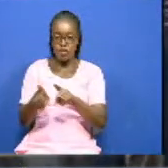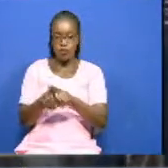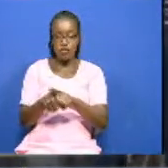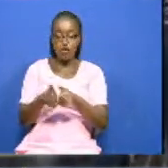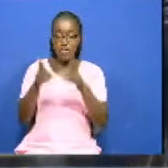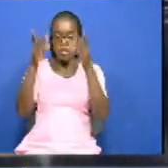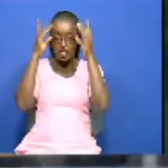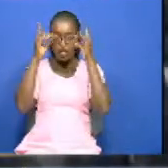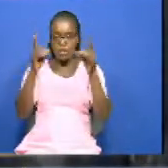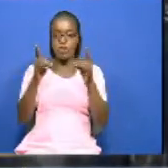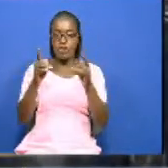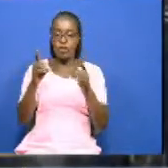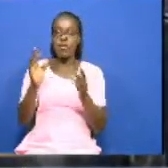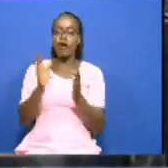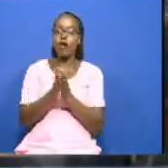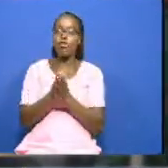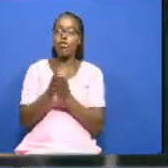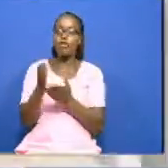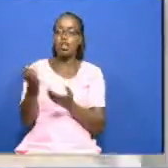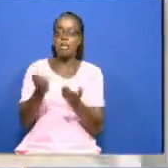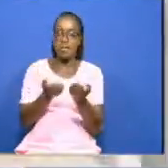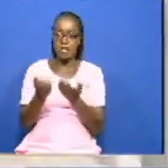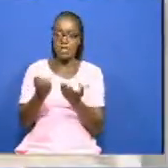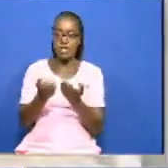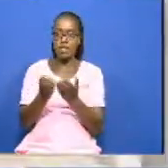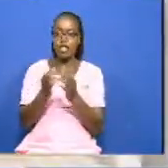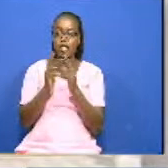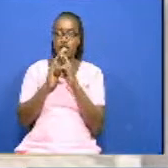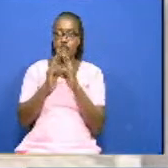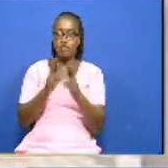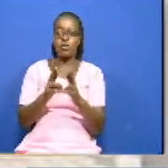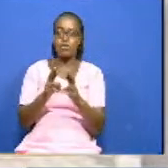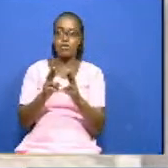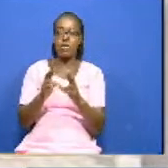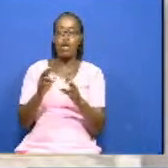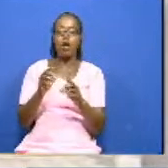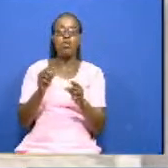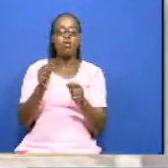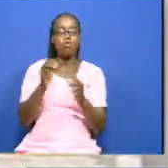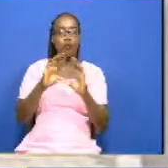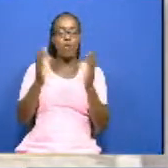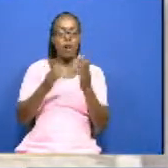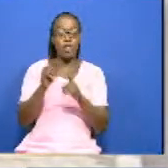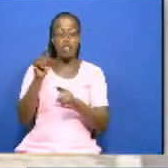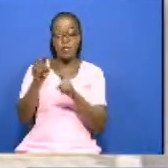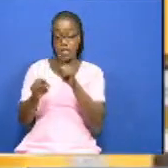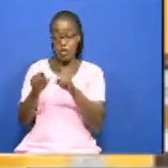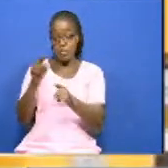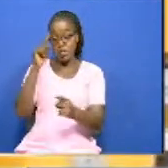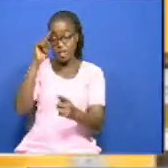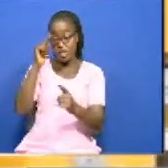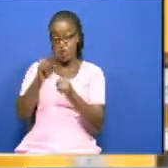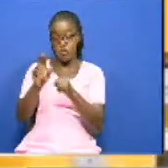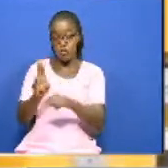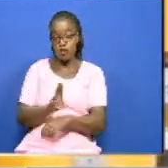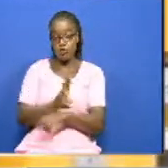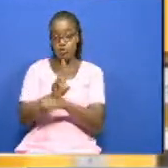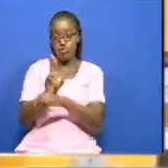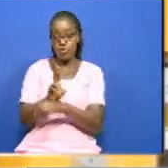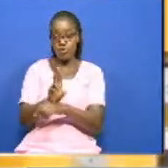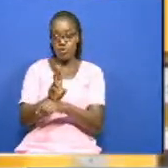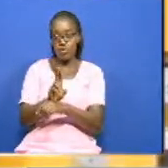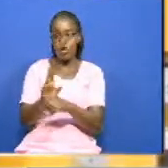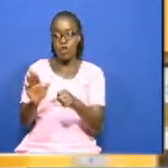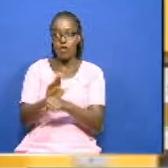for spectrum trading in response to telecommunications global dynamics, as well as the efforts to optimally utilize and maximize